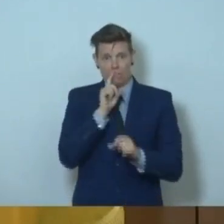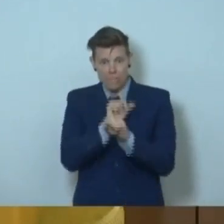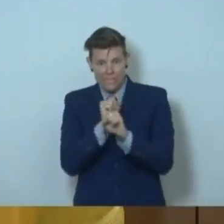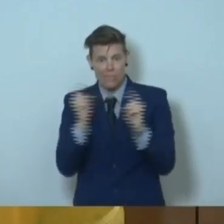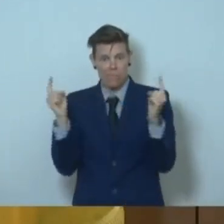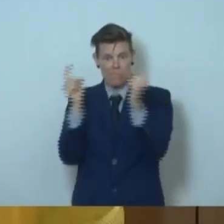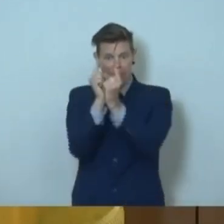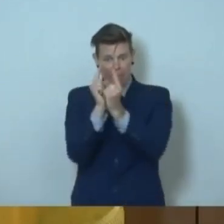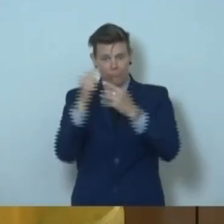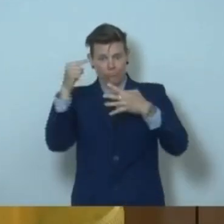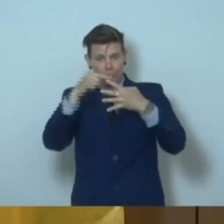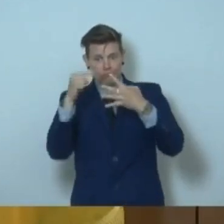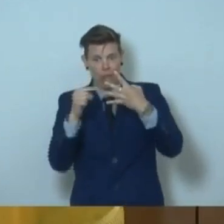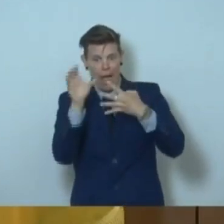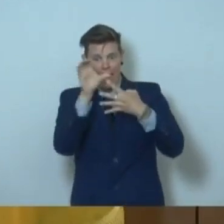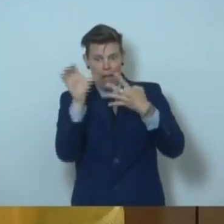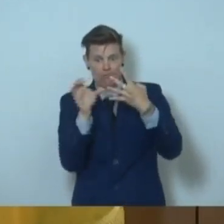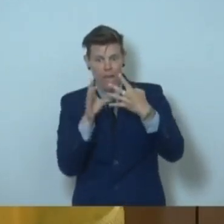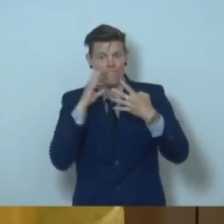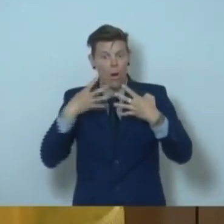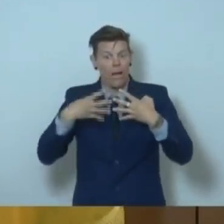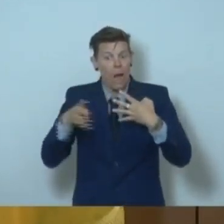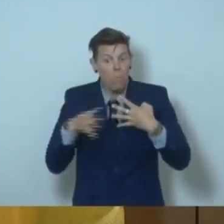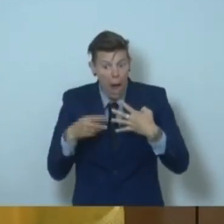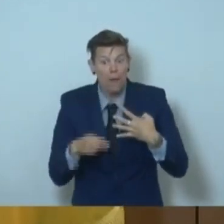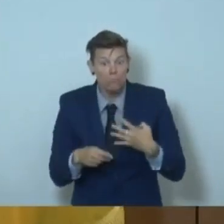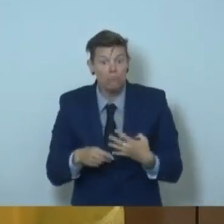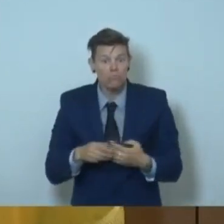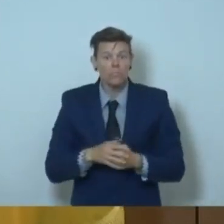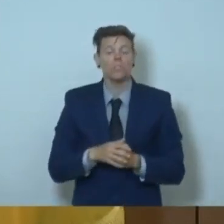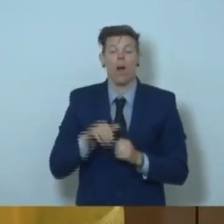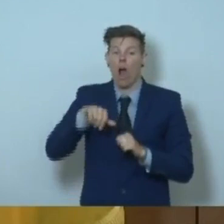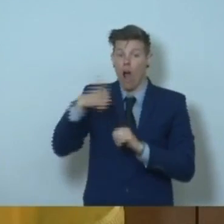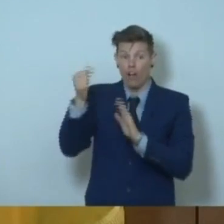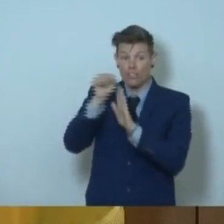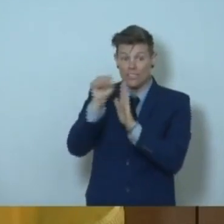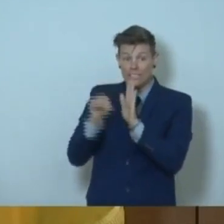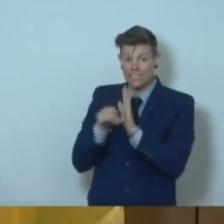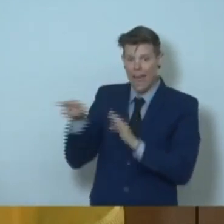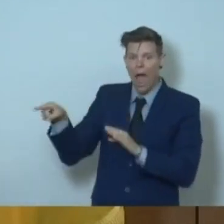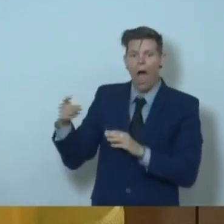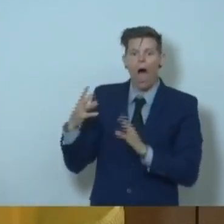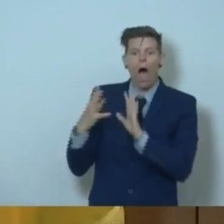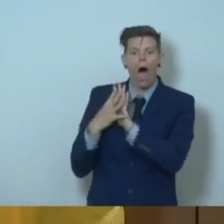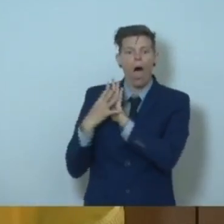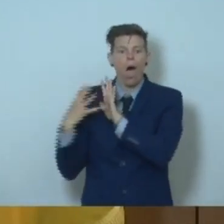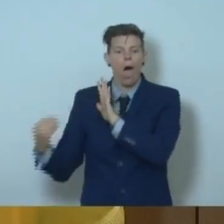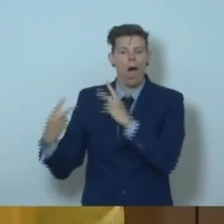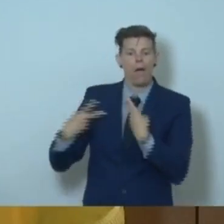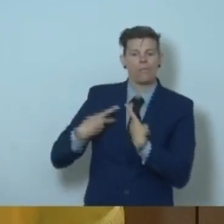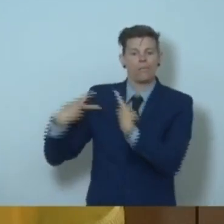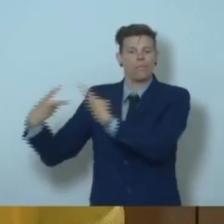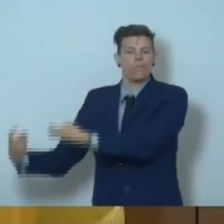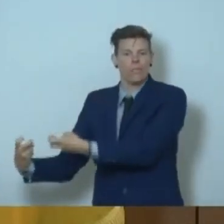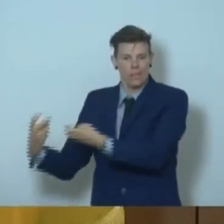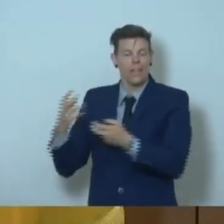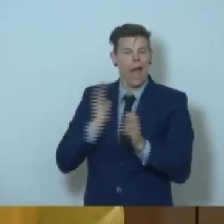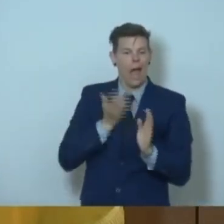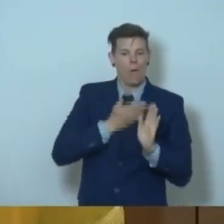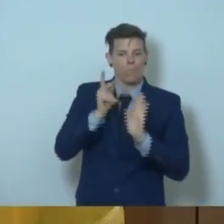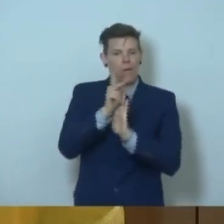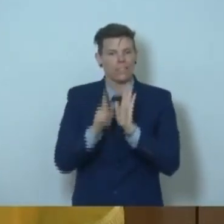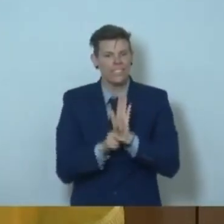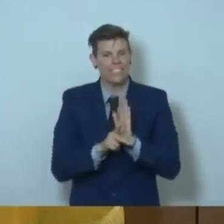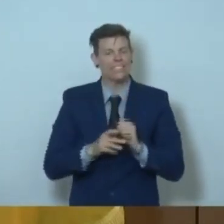criteria has been adopted by other states. That's all good in terms of creating a policy that works. Not great